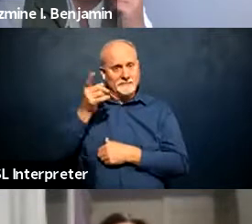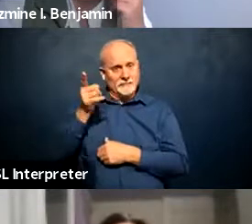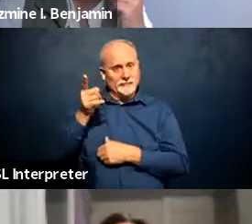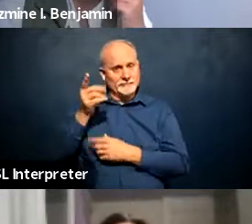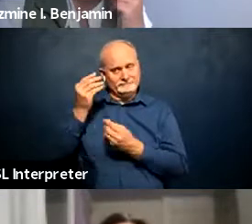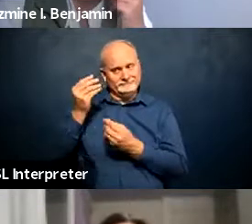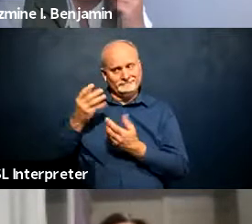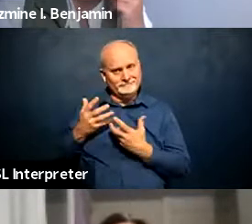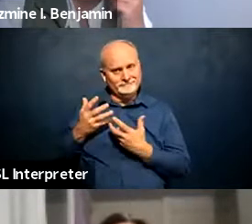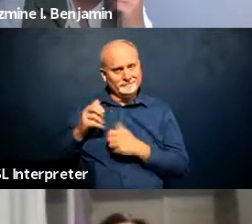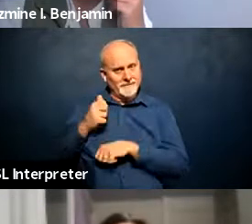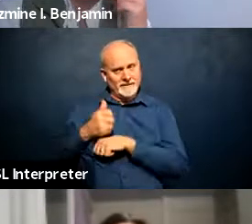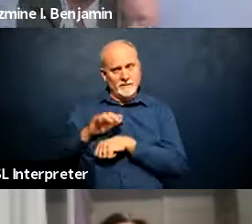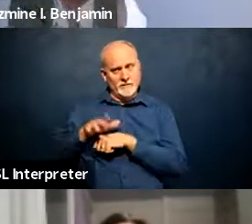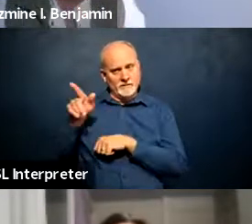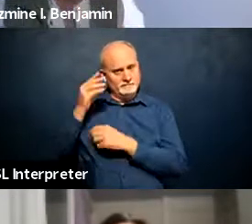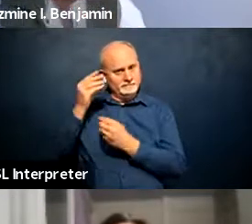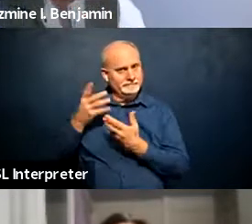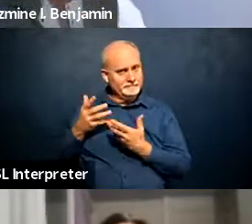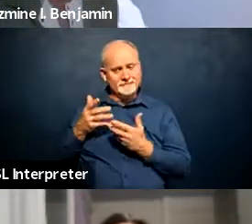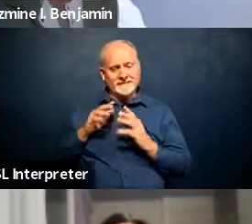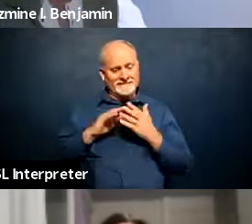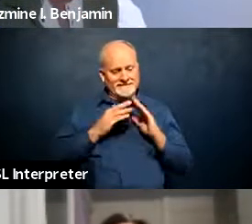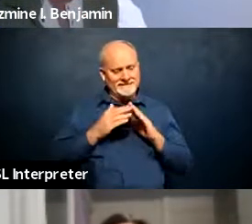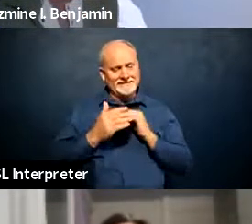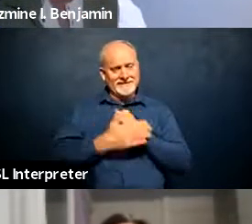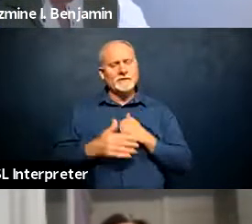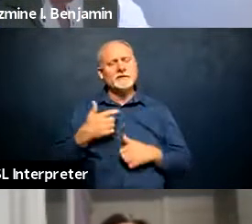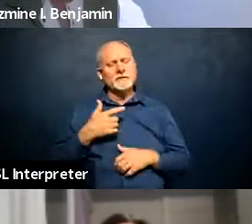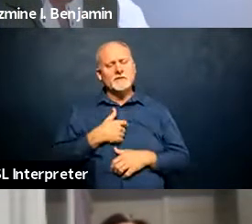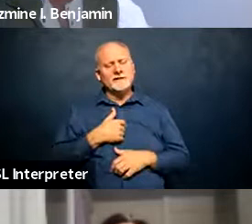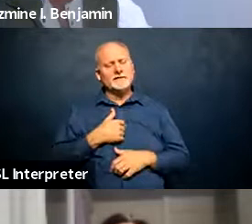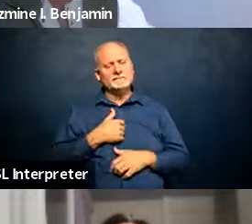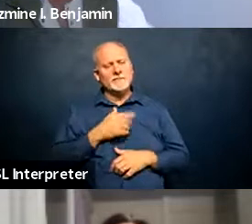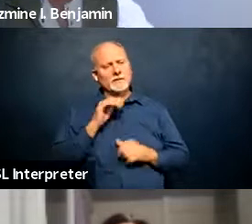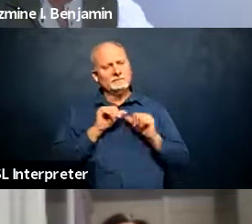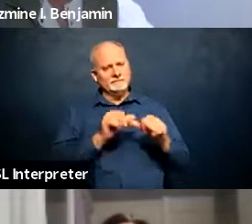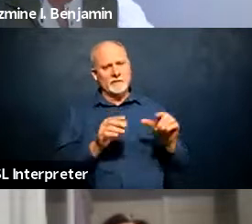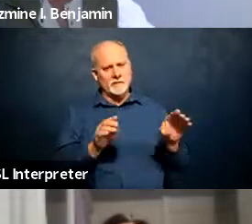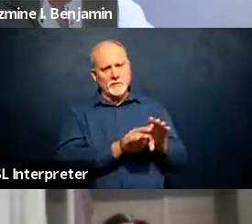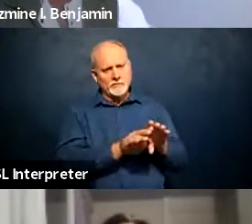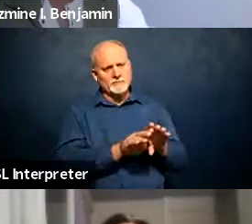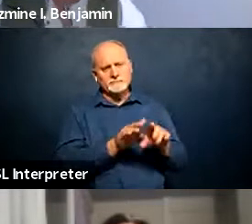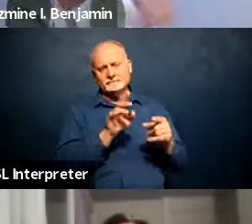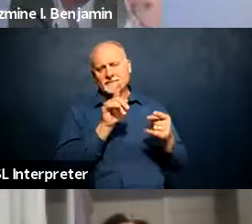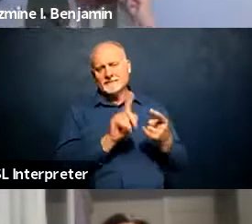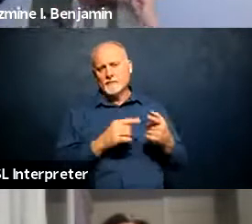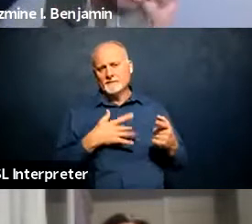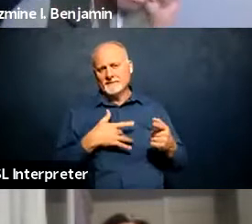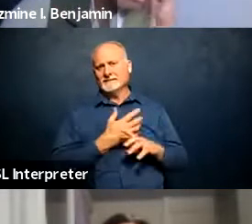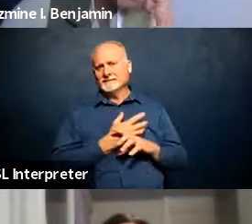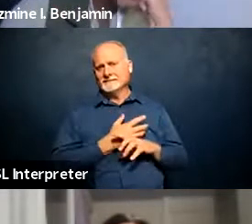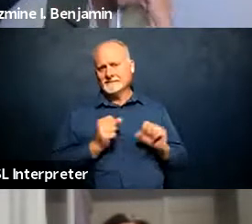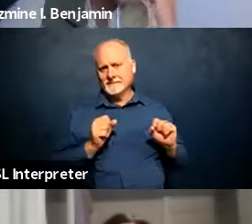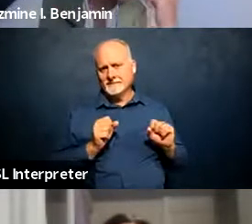and in the city and county, we anticipate keeping those closed until such time that it's safe for us to